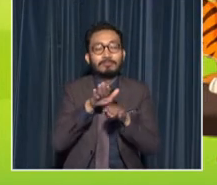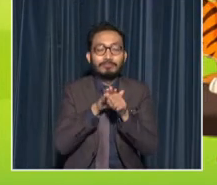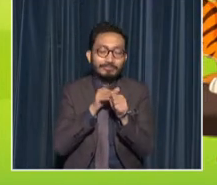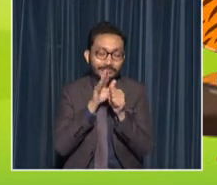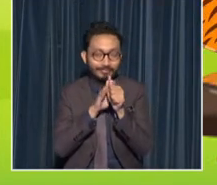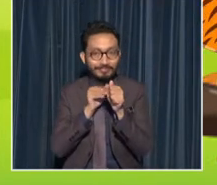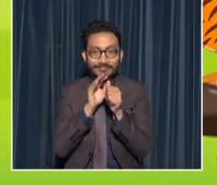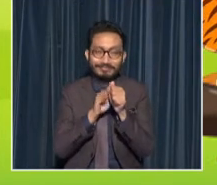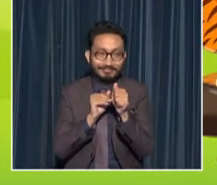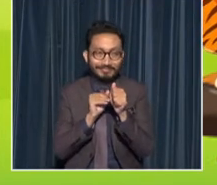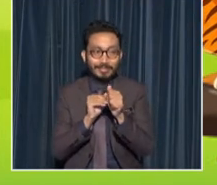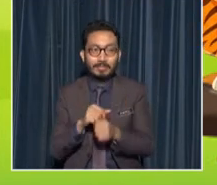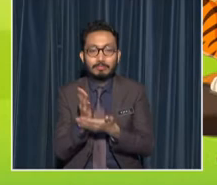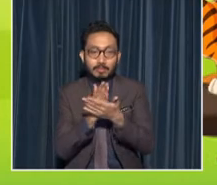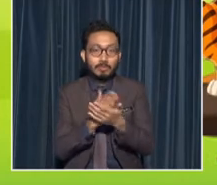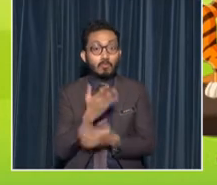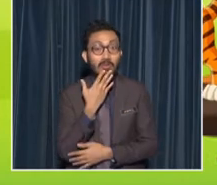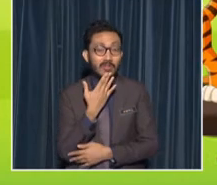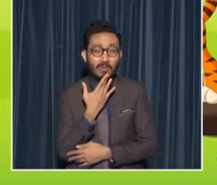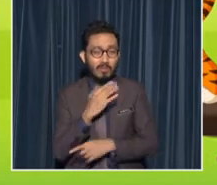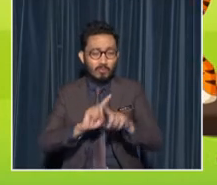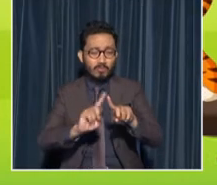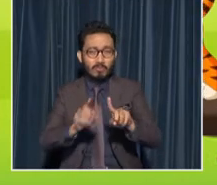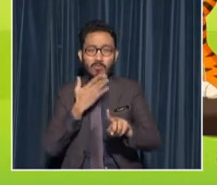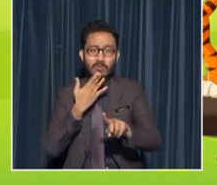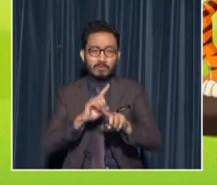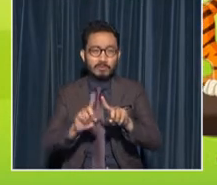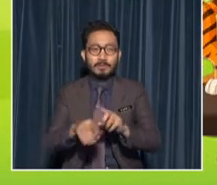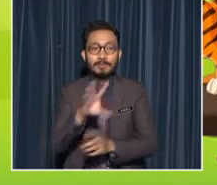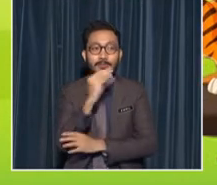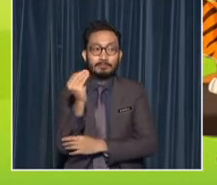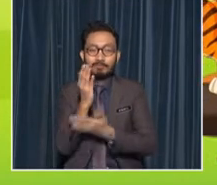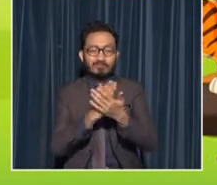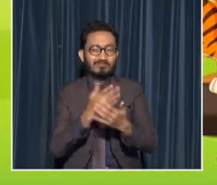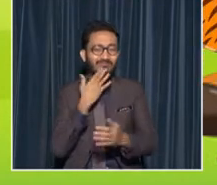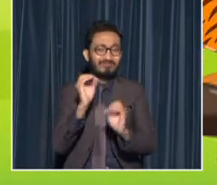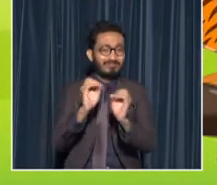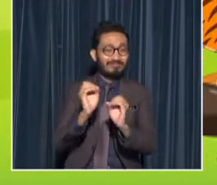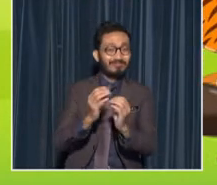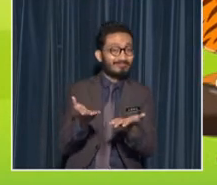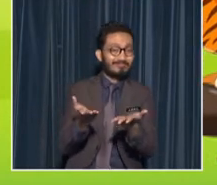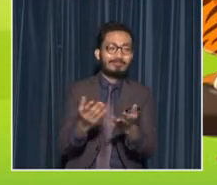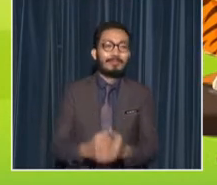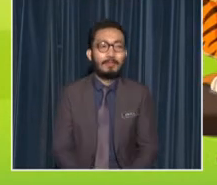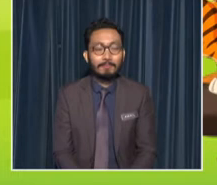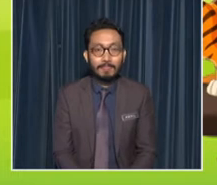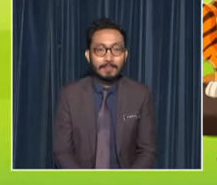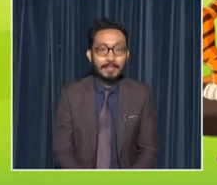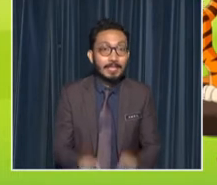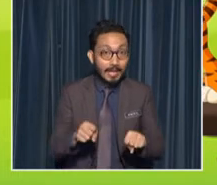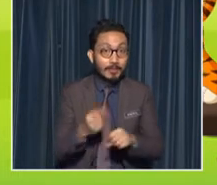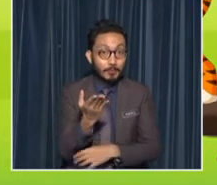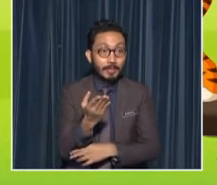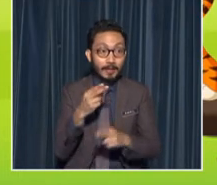tame. Some are colorful and some are not so colorful. Can